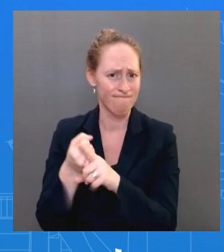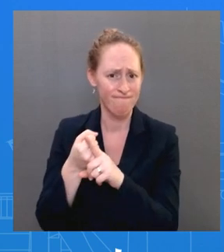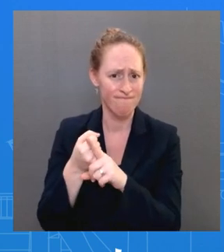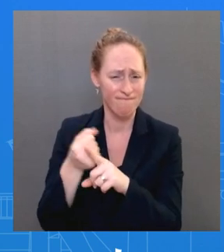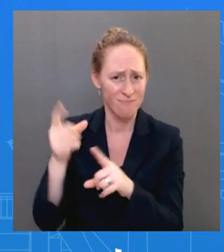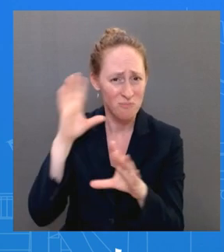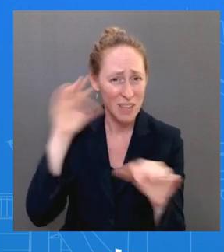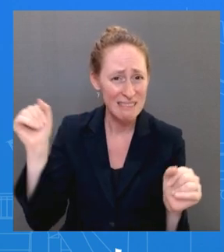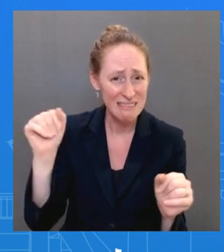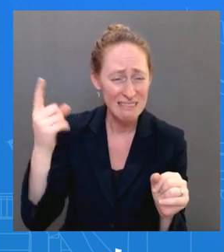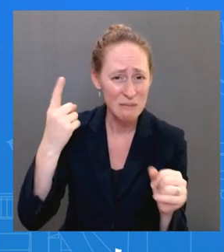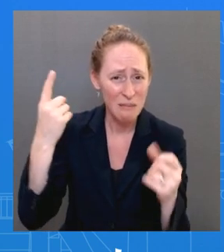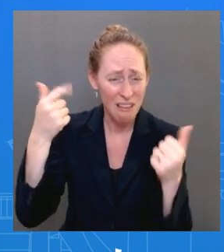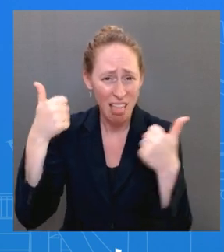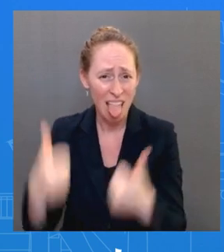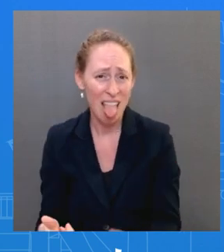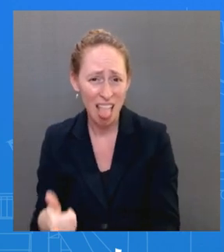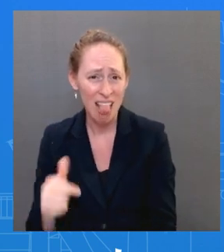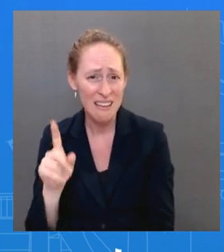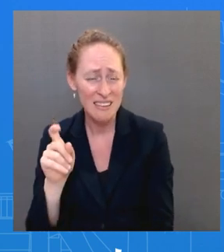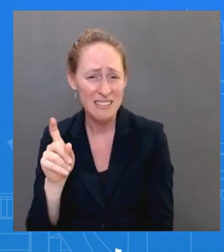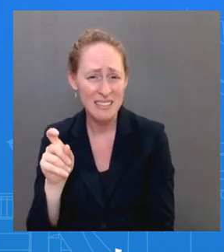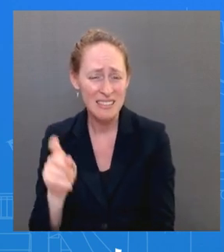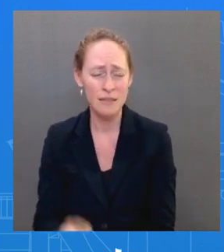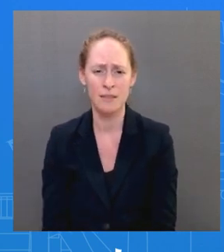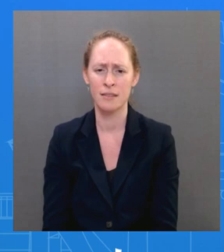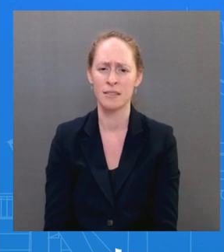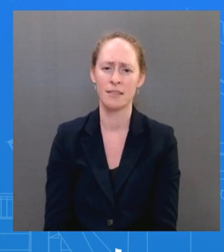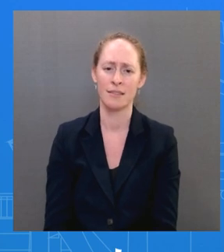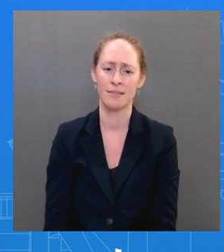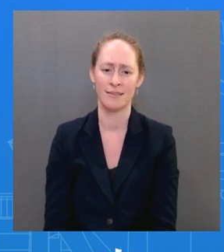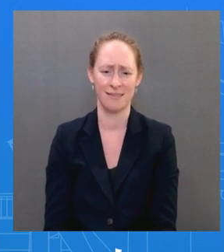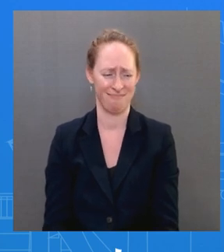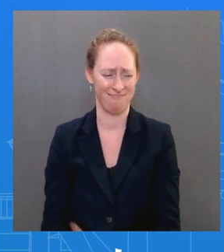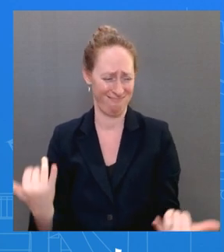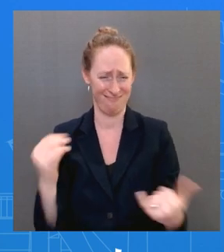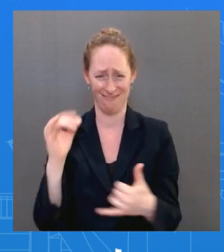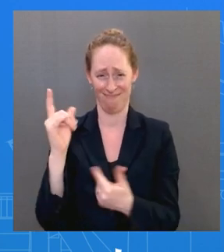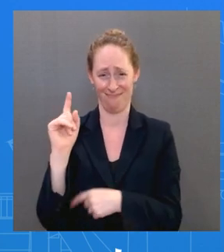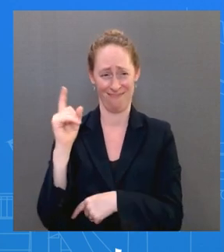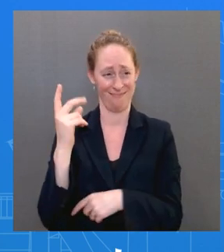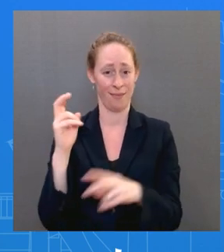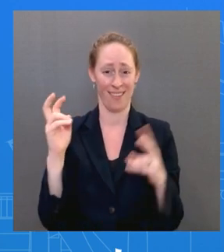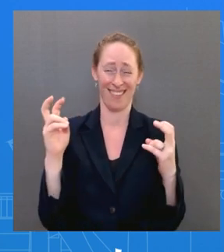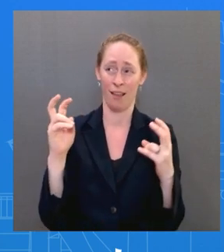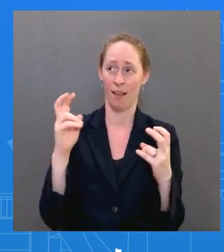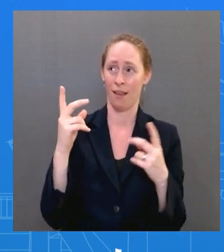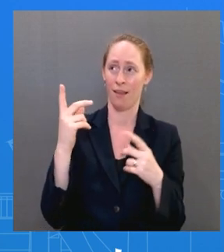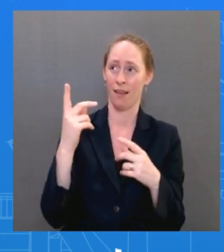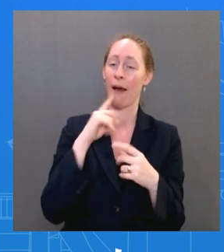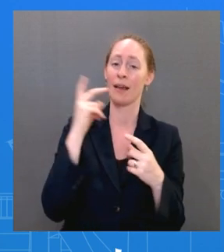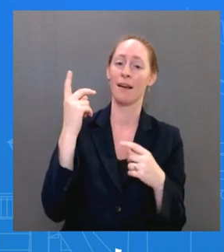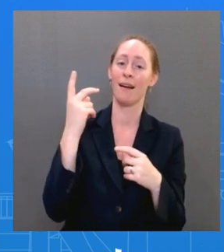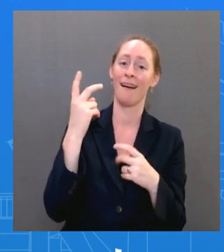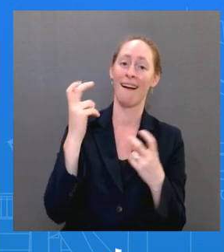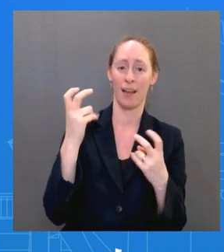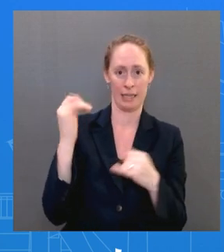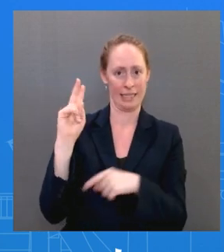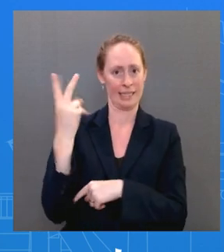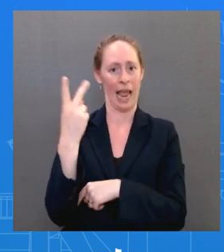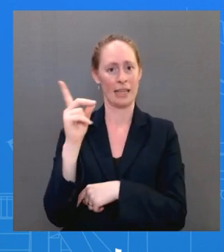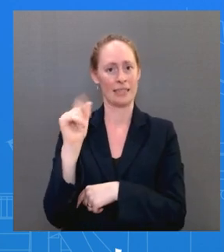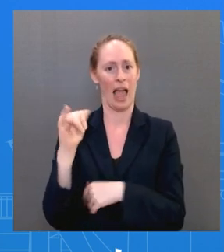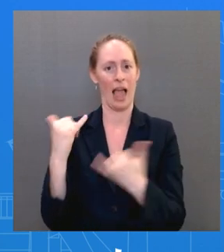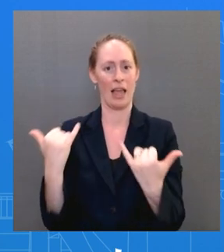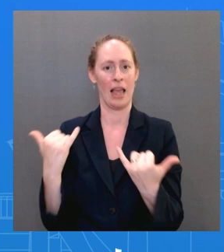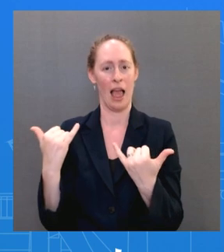It's obviously day one, but it's his second day that since his infection was identified. I'm really happy to see that